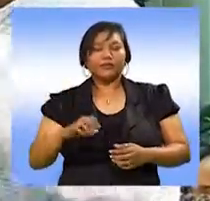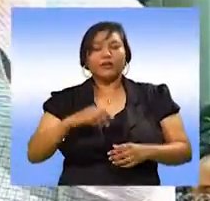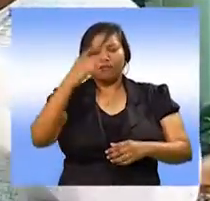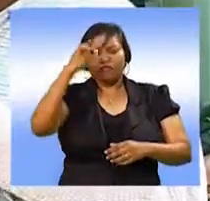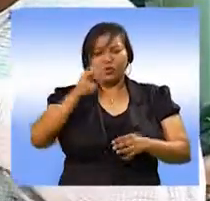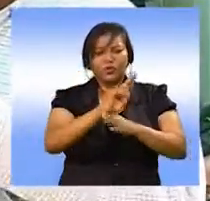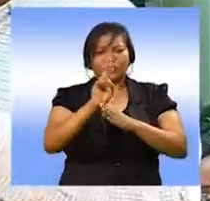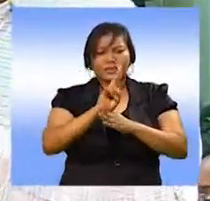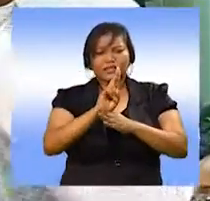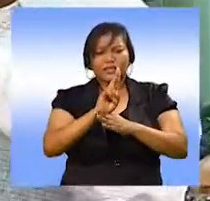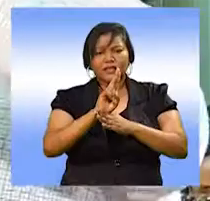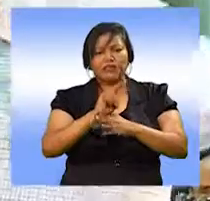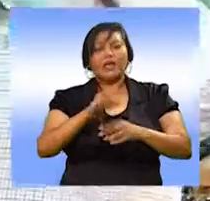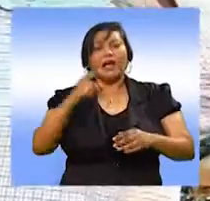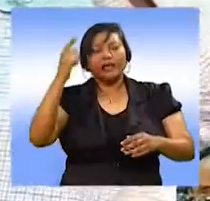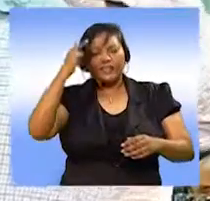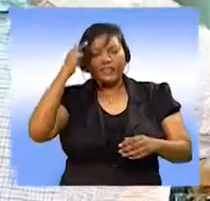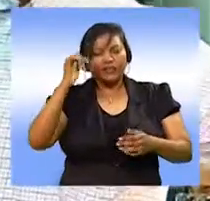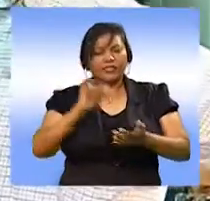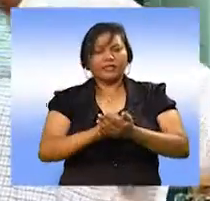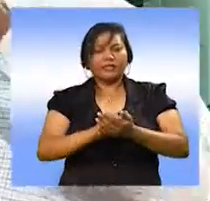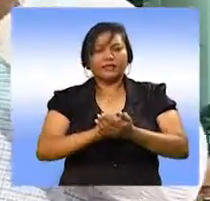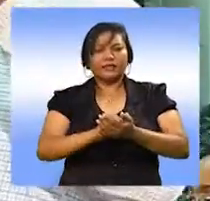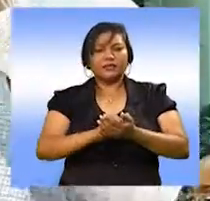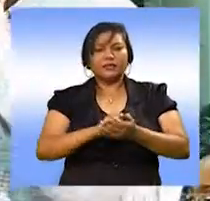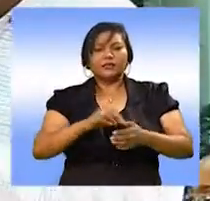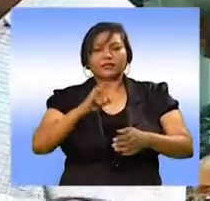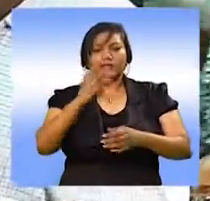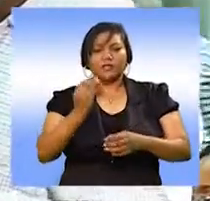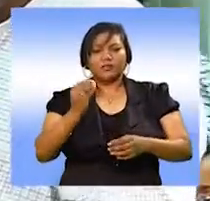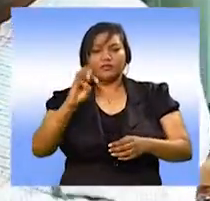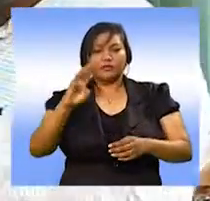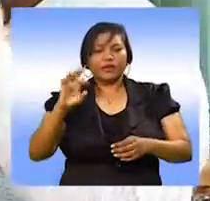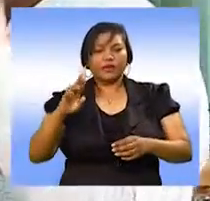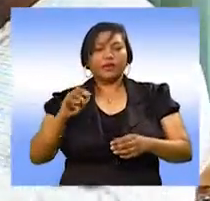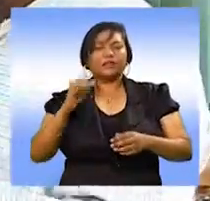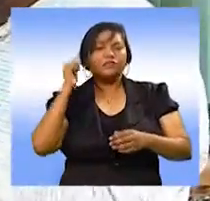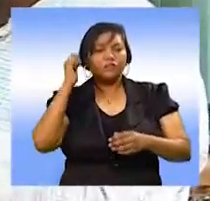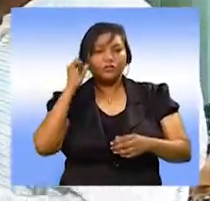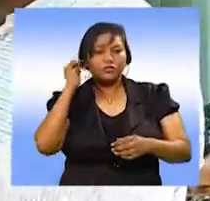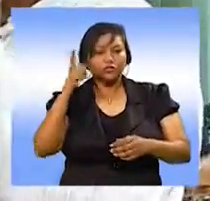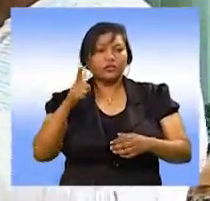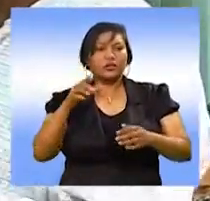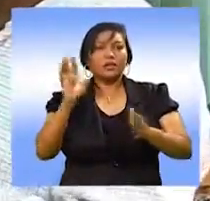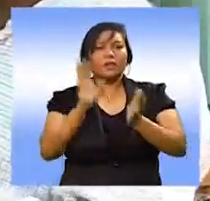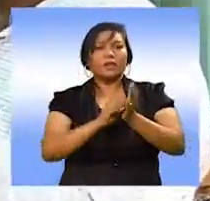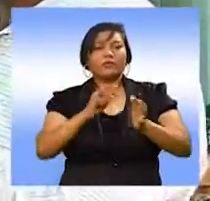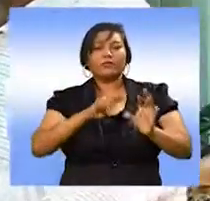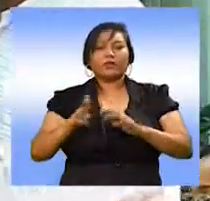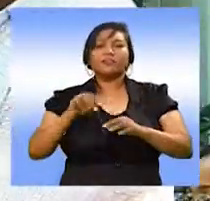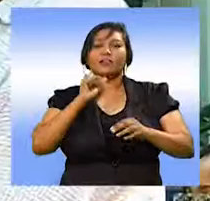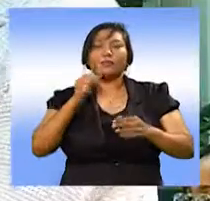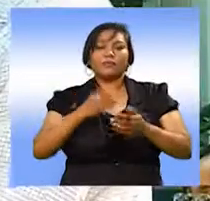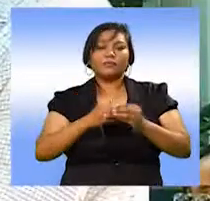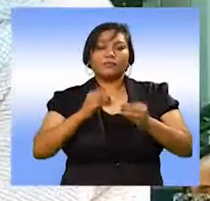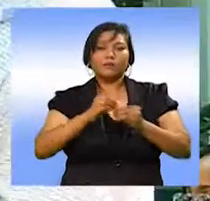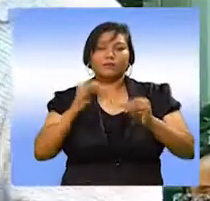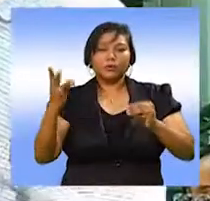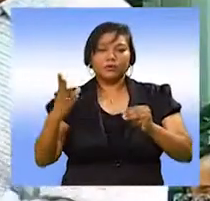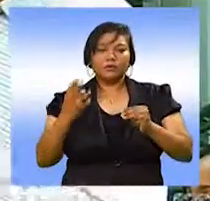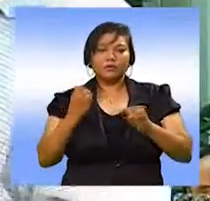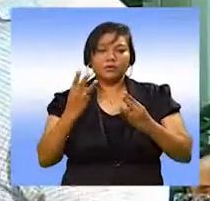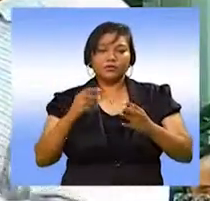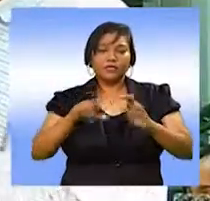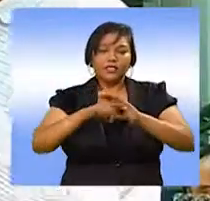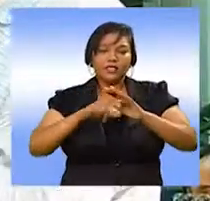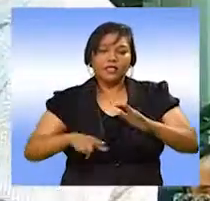productivity and utility, public good, you know, the copyright should not be as stringent as for art, because art